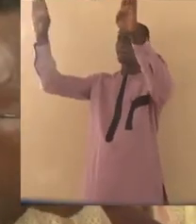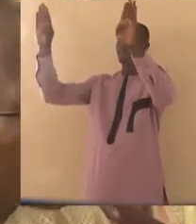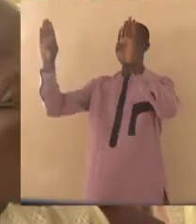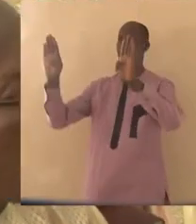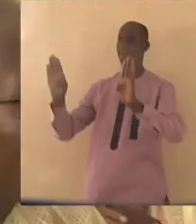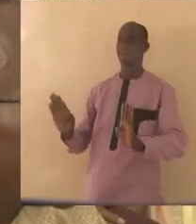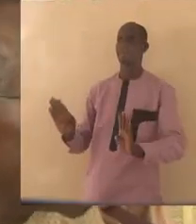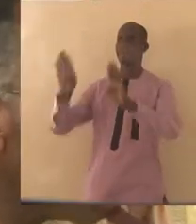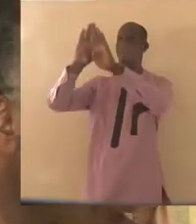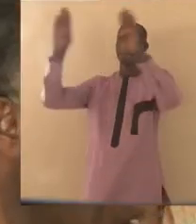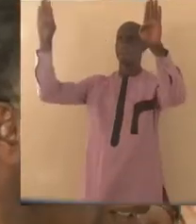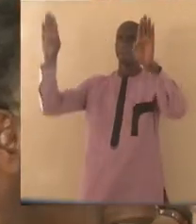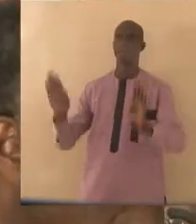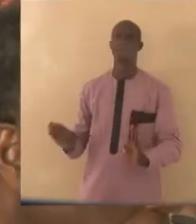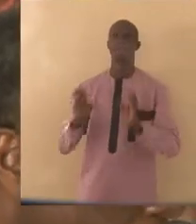teach me to pray.